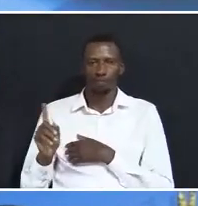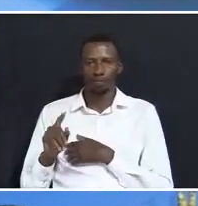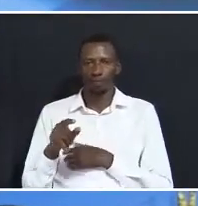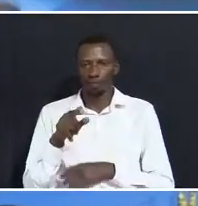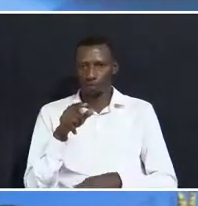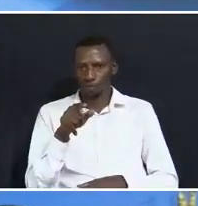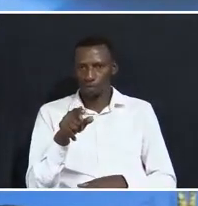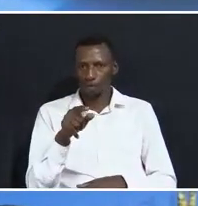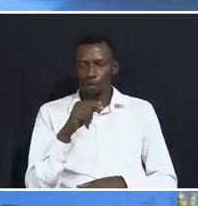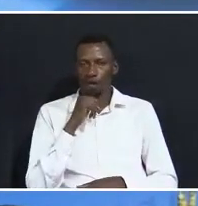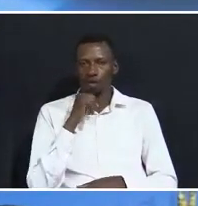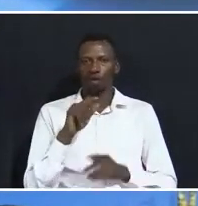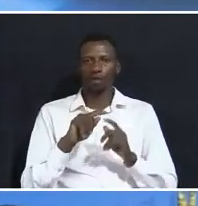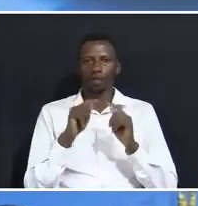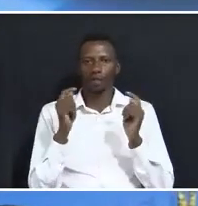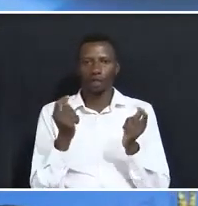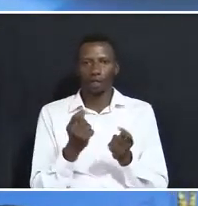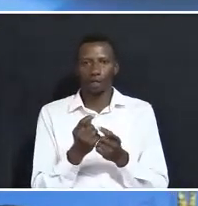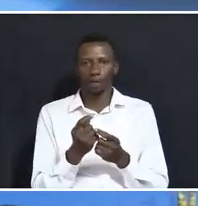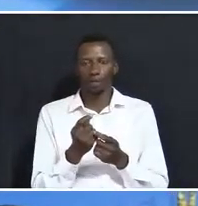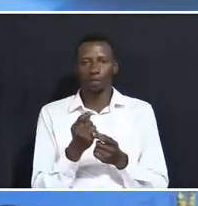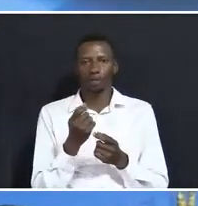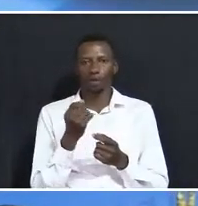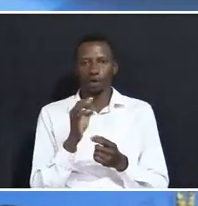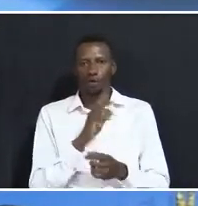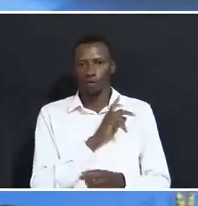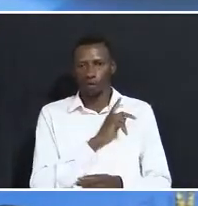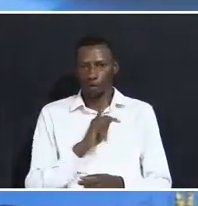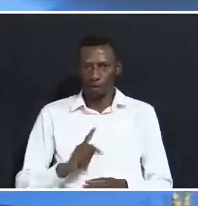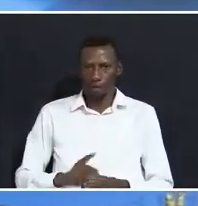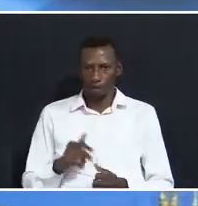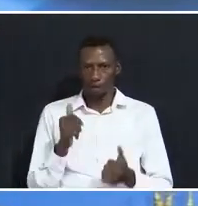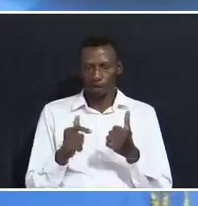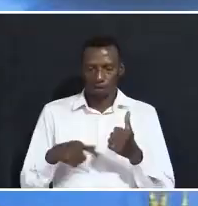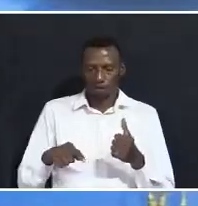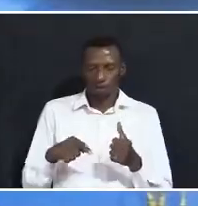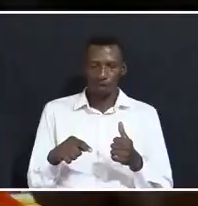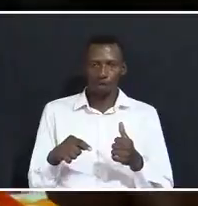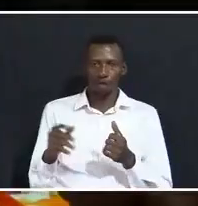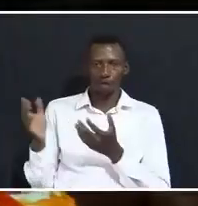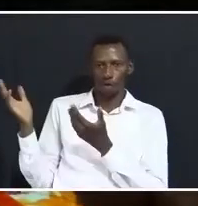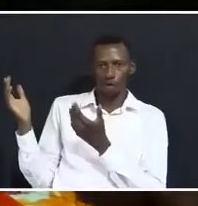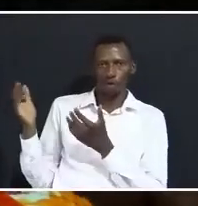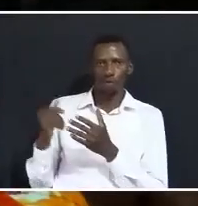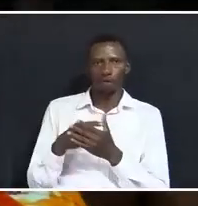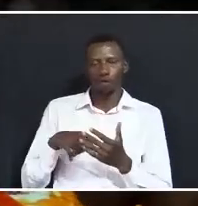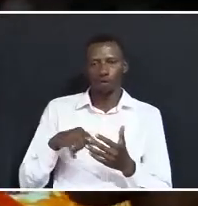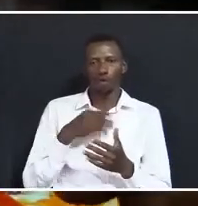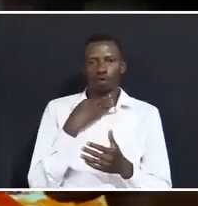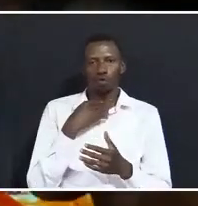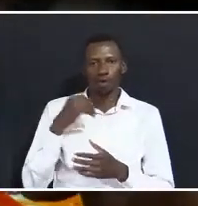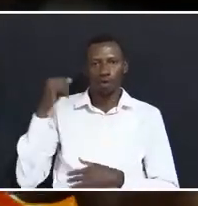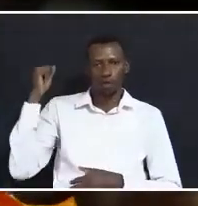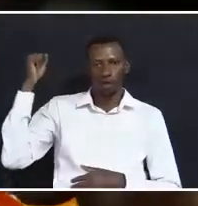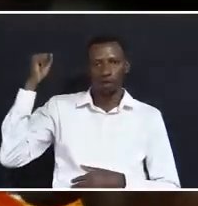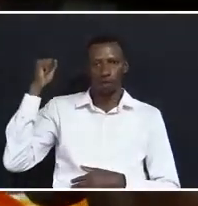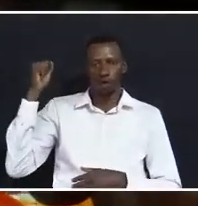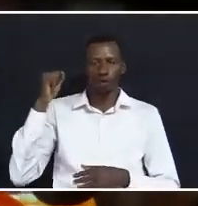You are not the kind of the King we are looking for. We are looking for a political